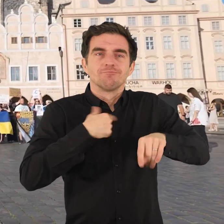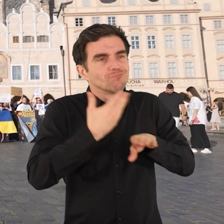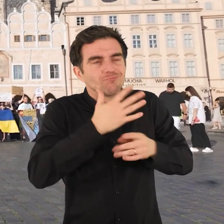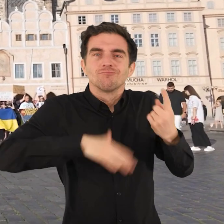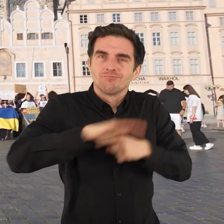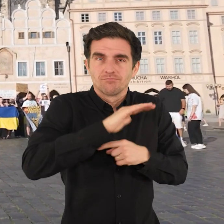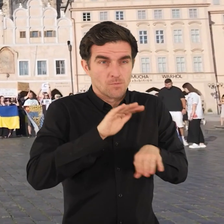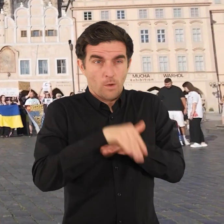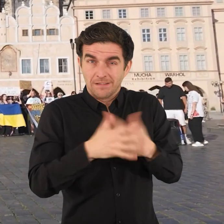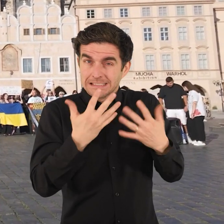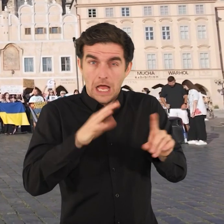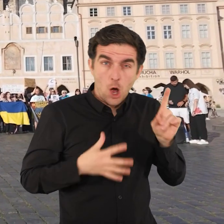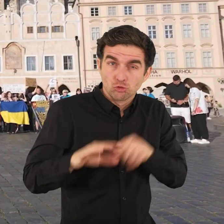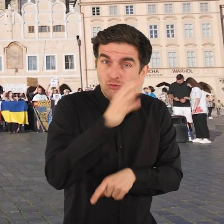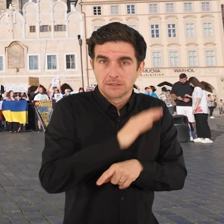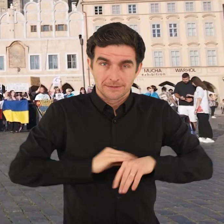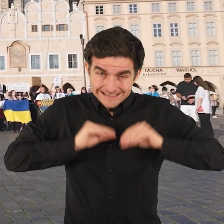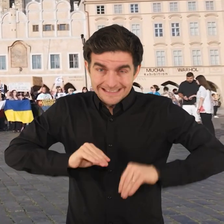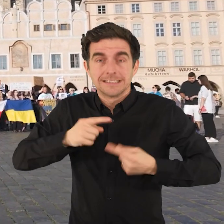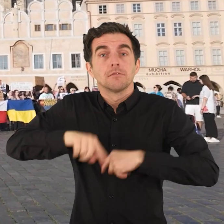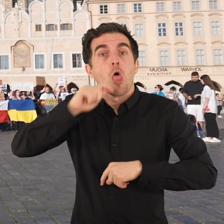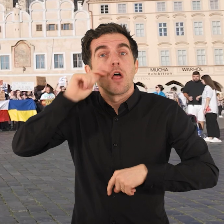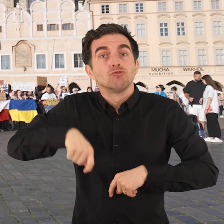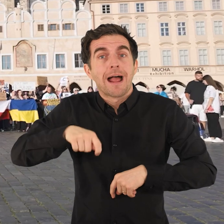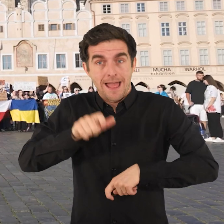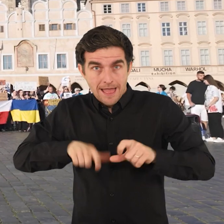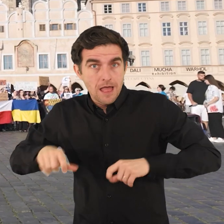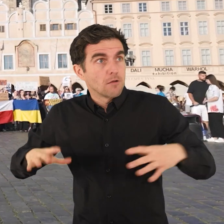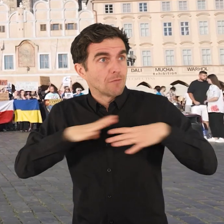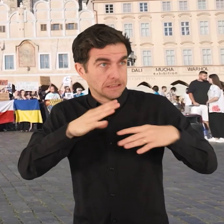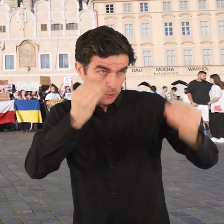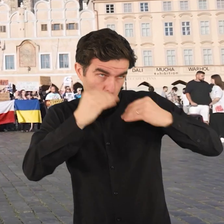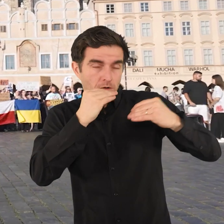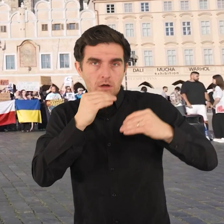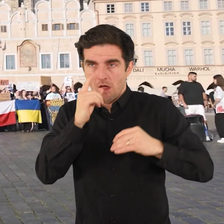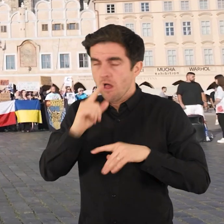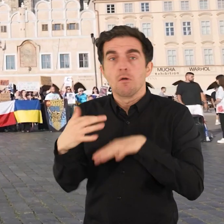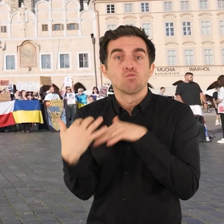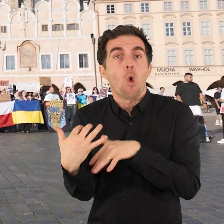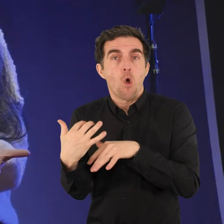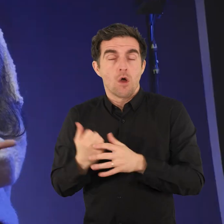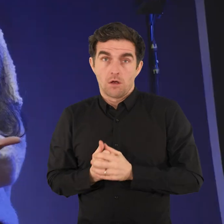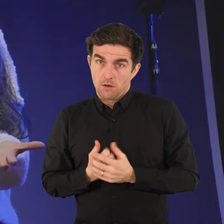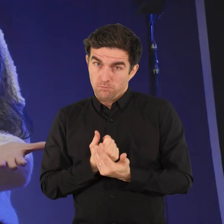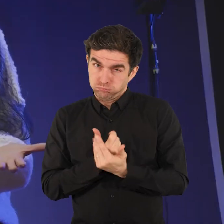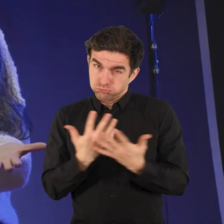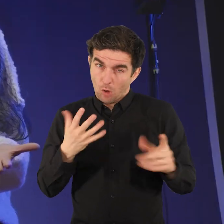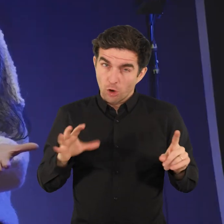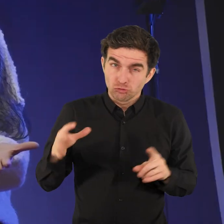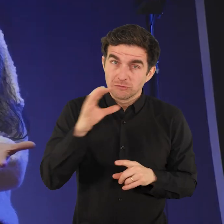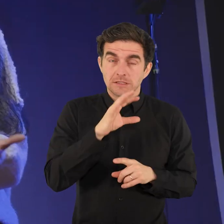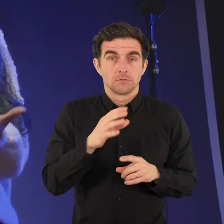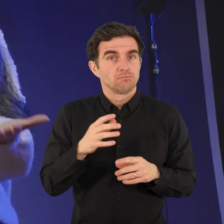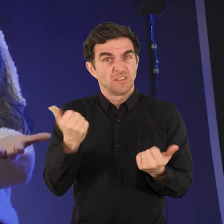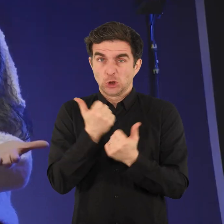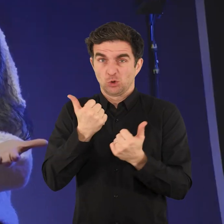than 10 nations training Ukrainian trainees, which is incredible. And he's still doing what he's doing. There are so many countries